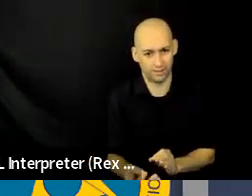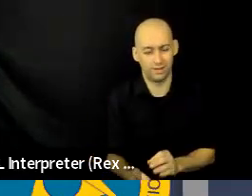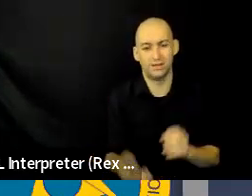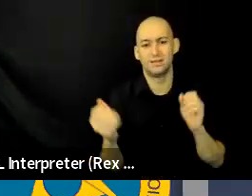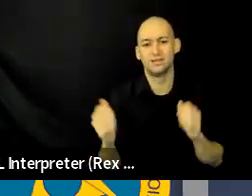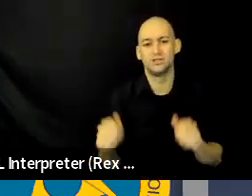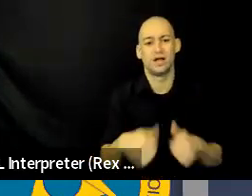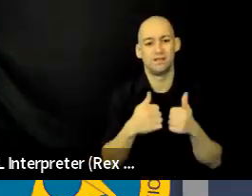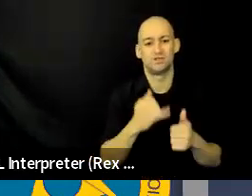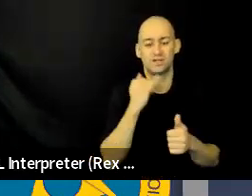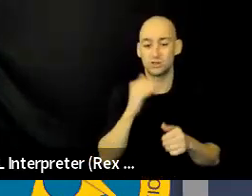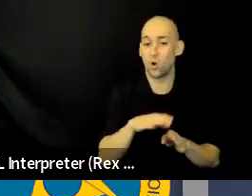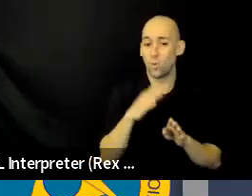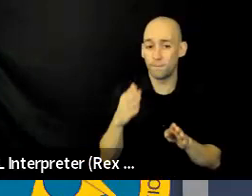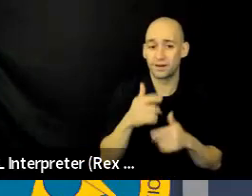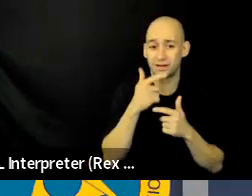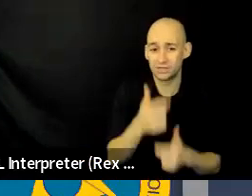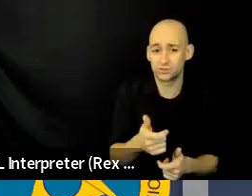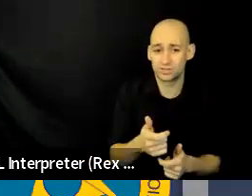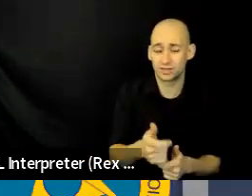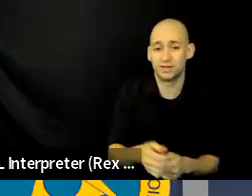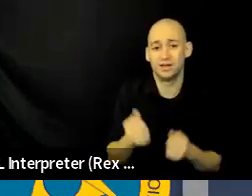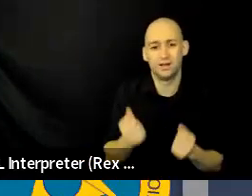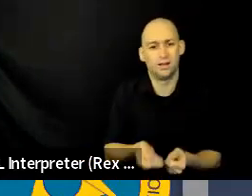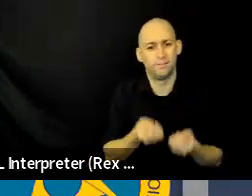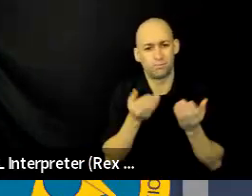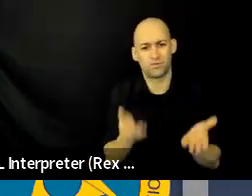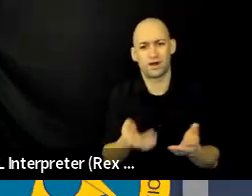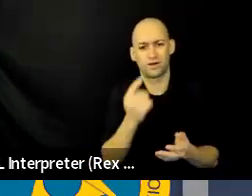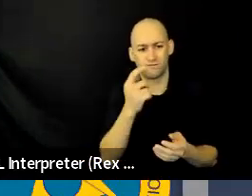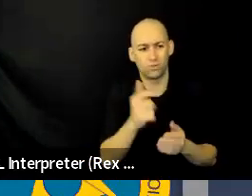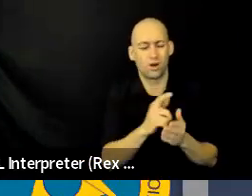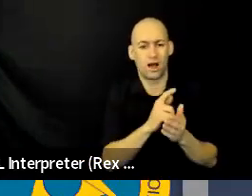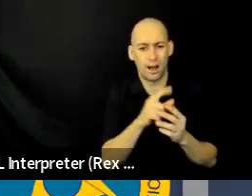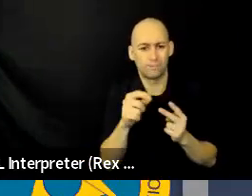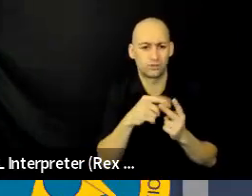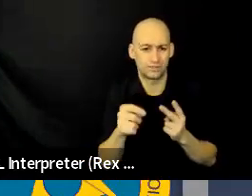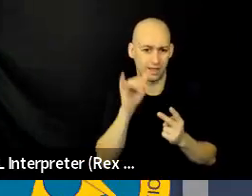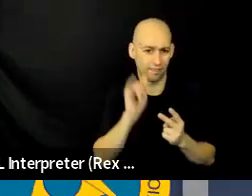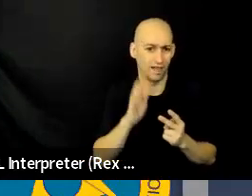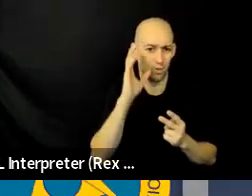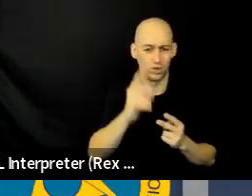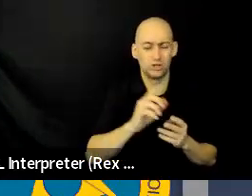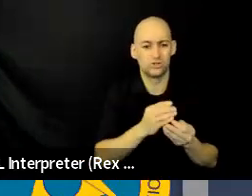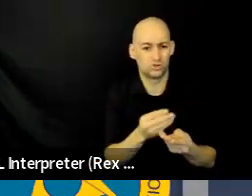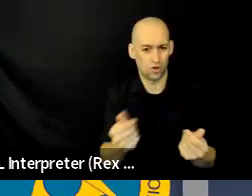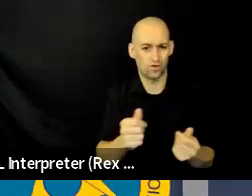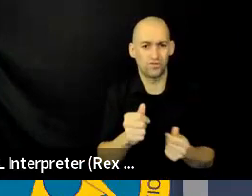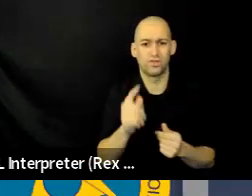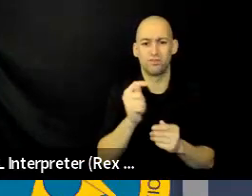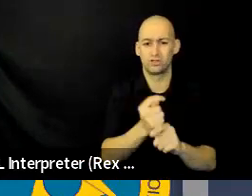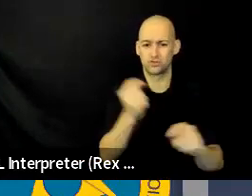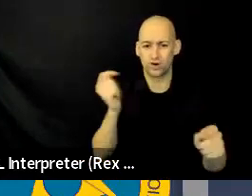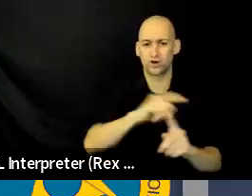and interested, and we've provided a couple of options that would solve that truck turning template challenge you're